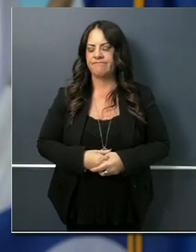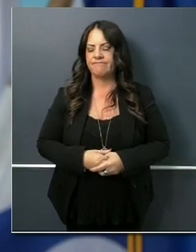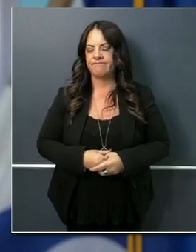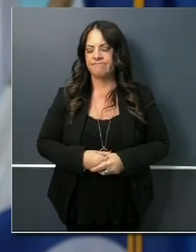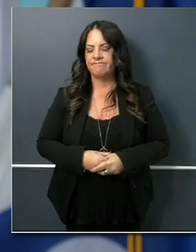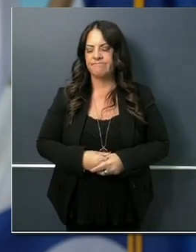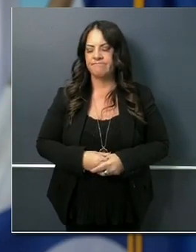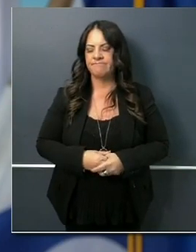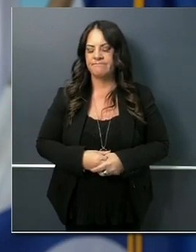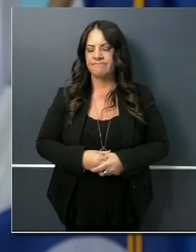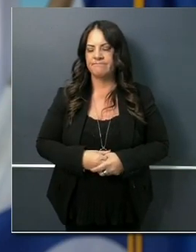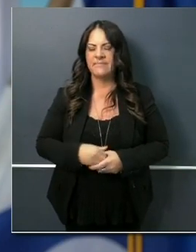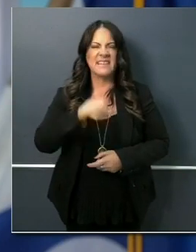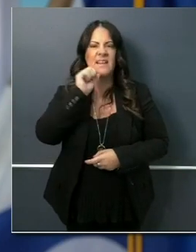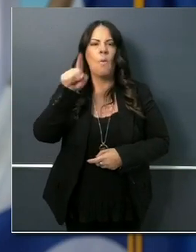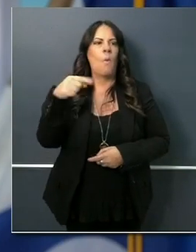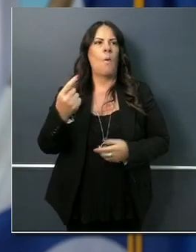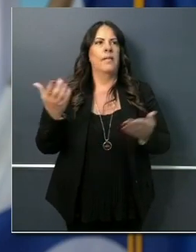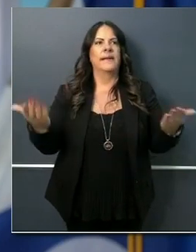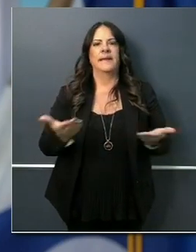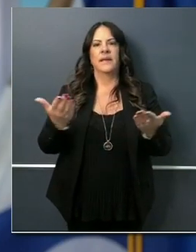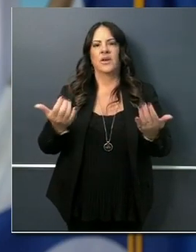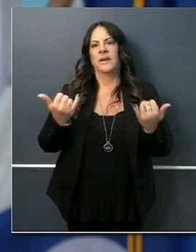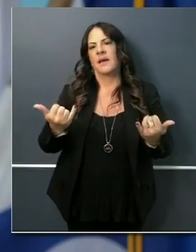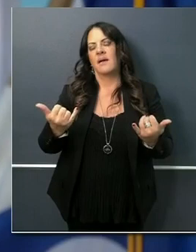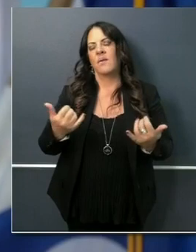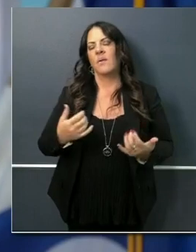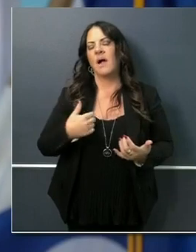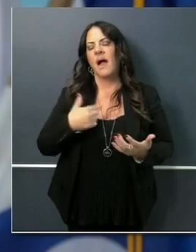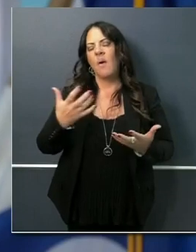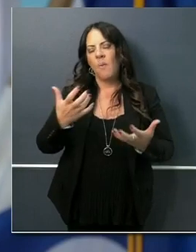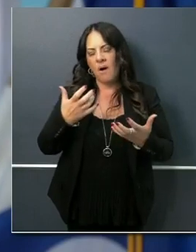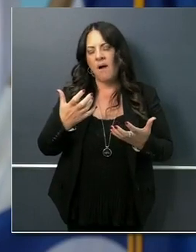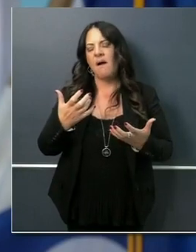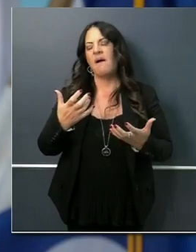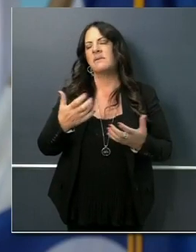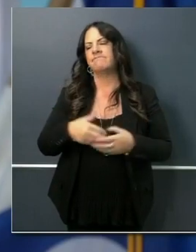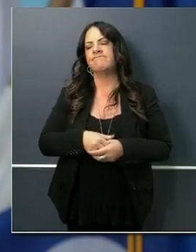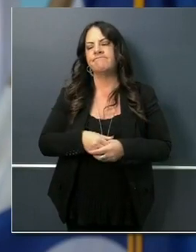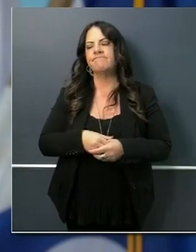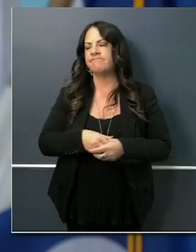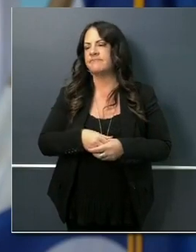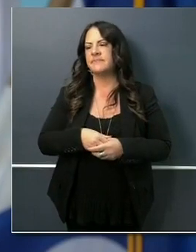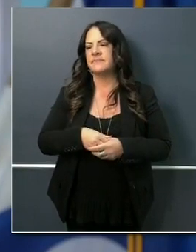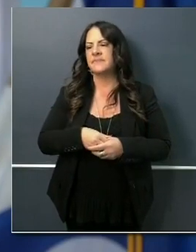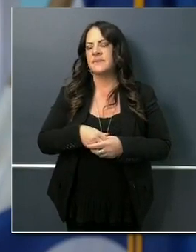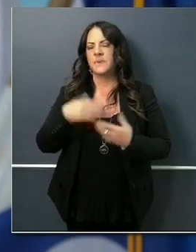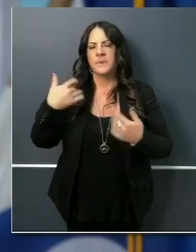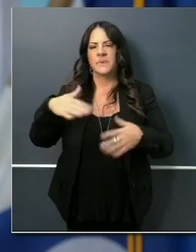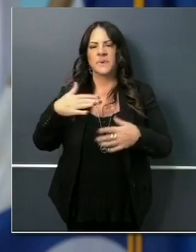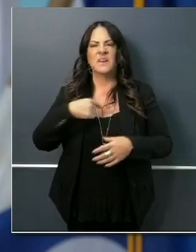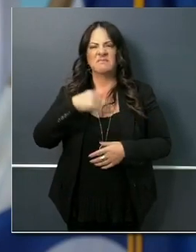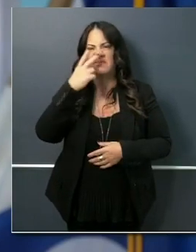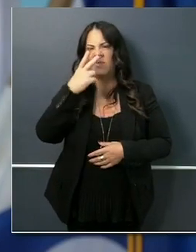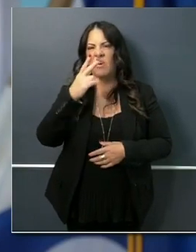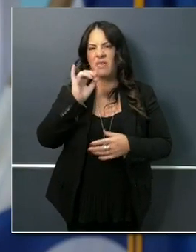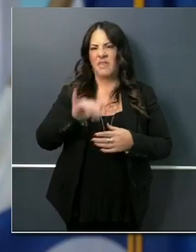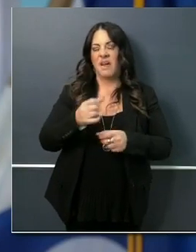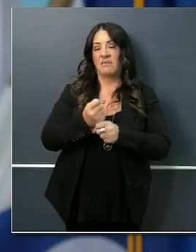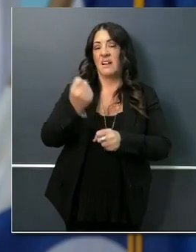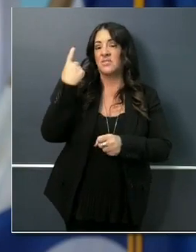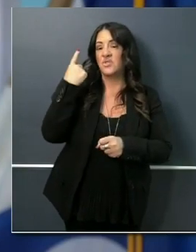beyond just this moment. I want to just extend that spirit was on display at scale last